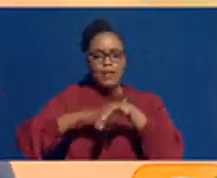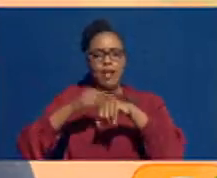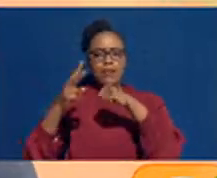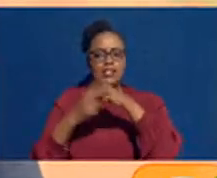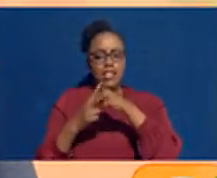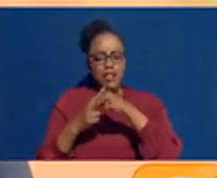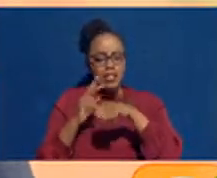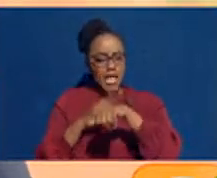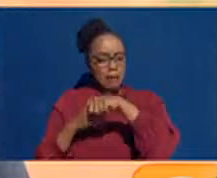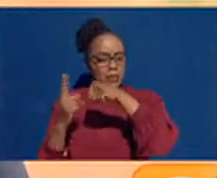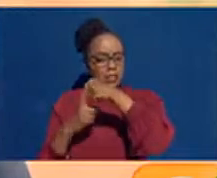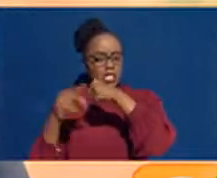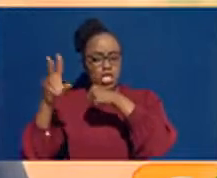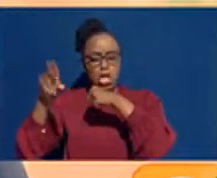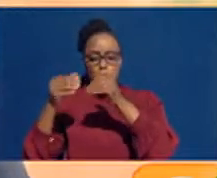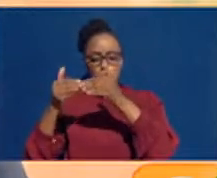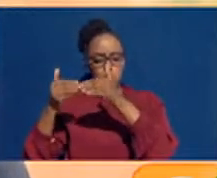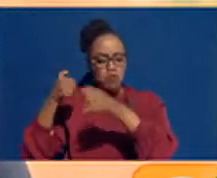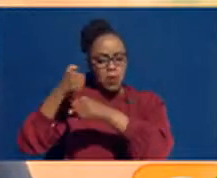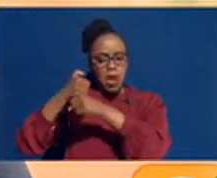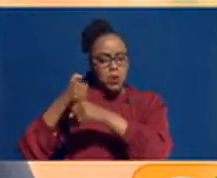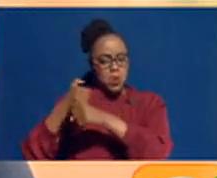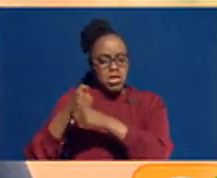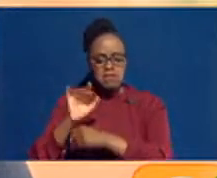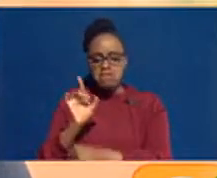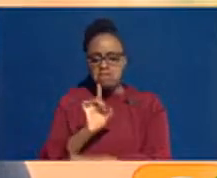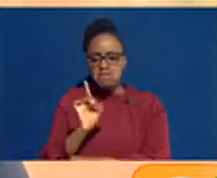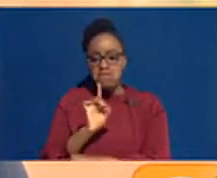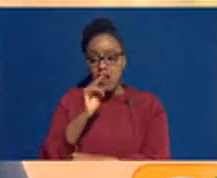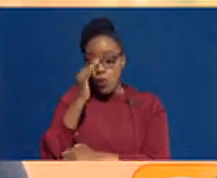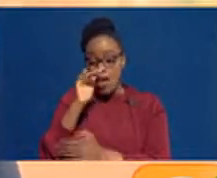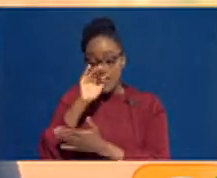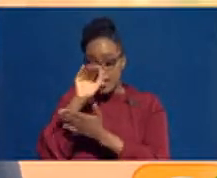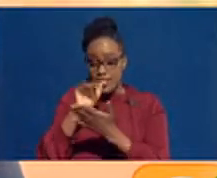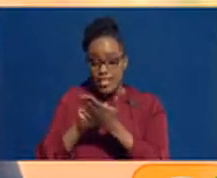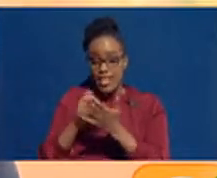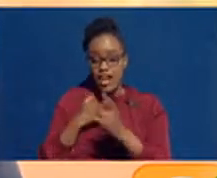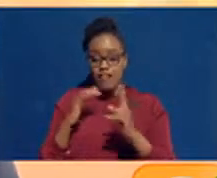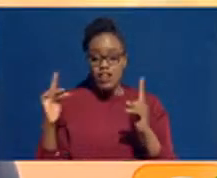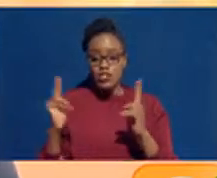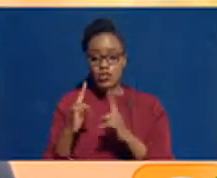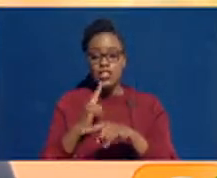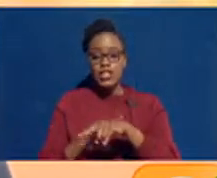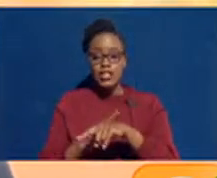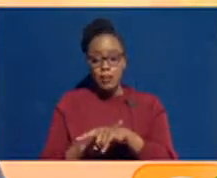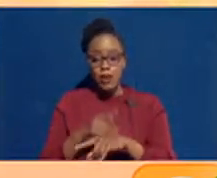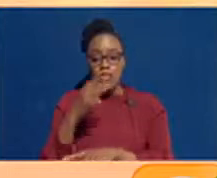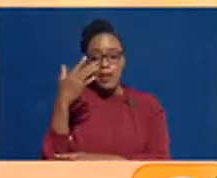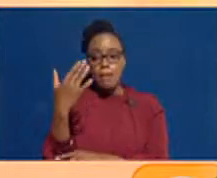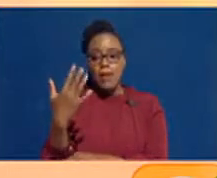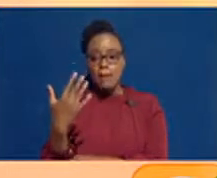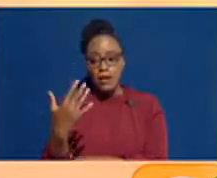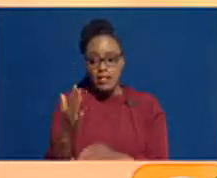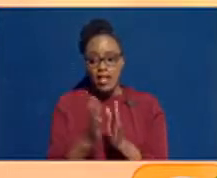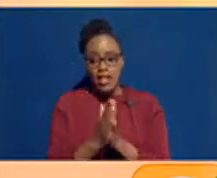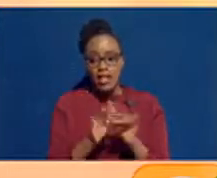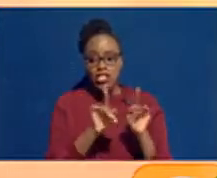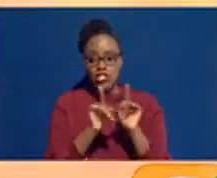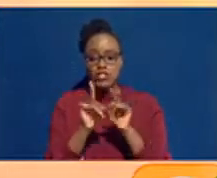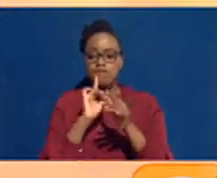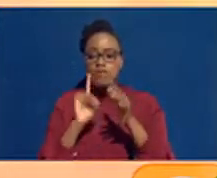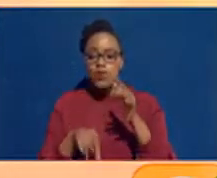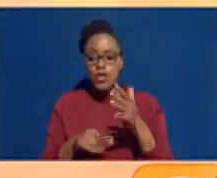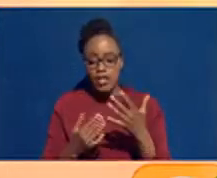Not 6, as was earlier being done. Therefore, centers have a shorter time with their scripts. Then we have said